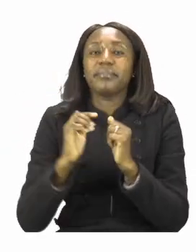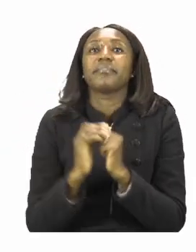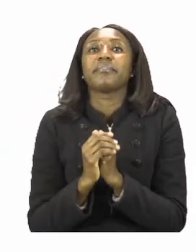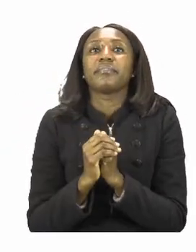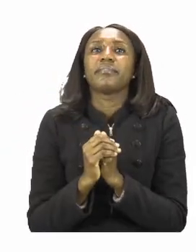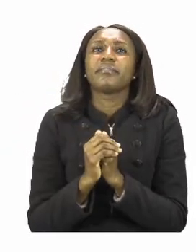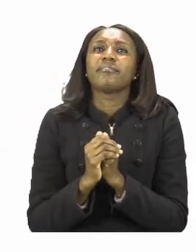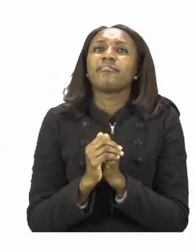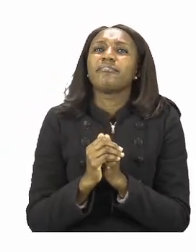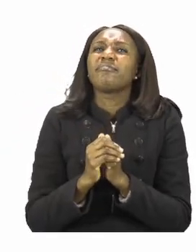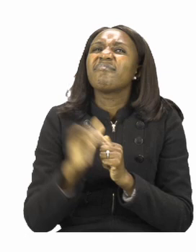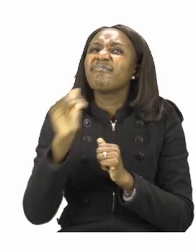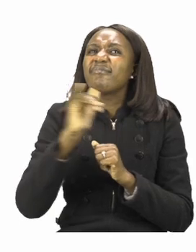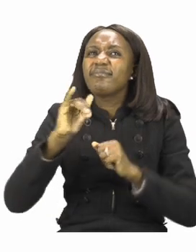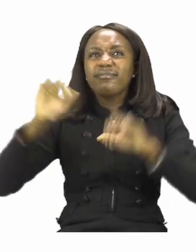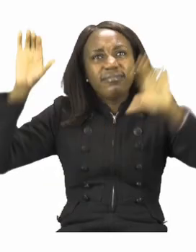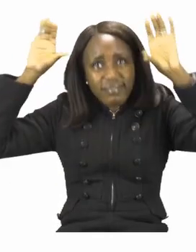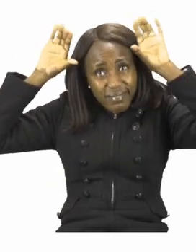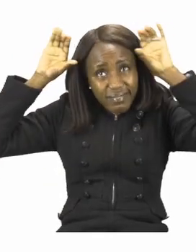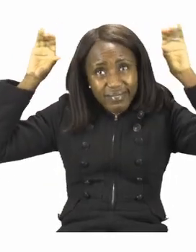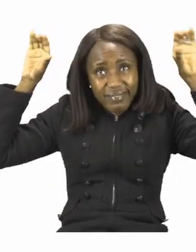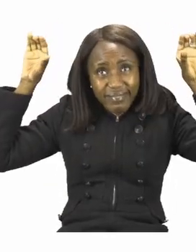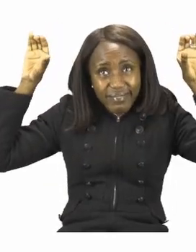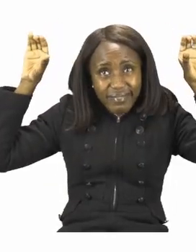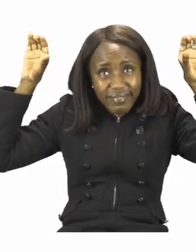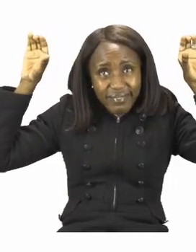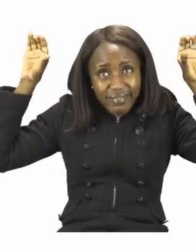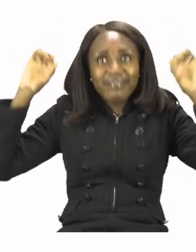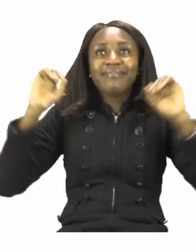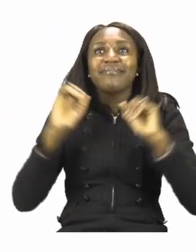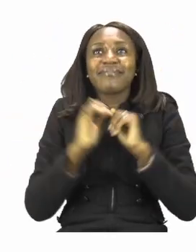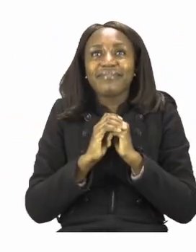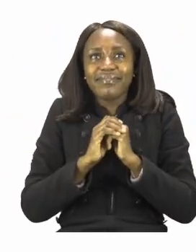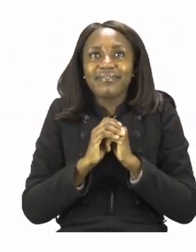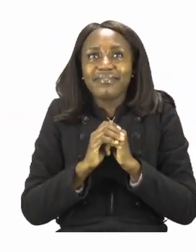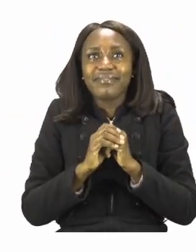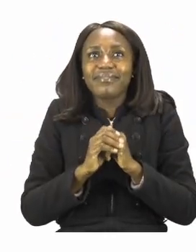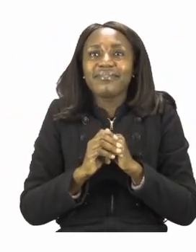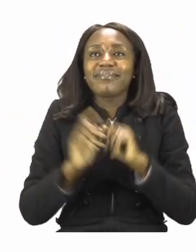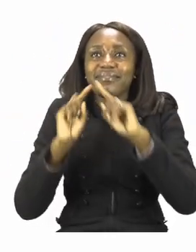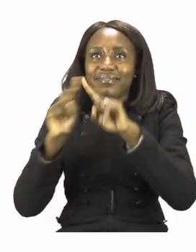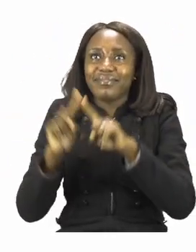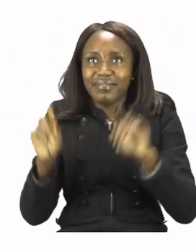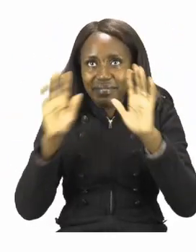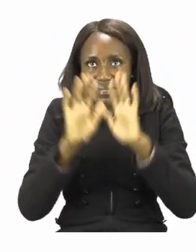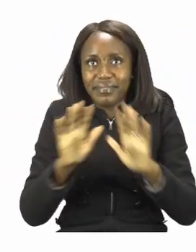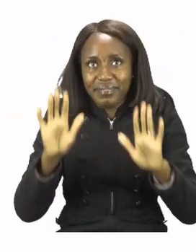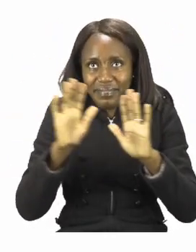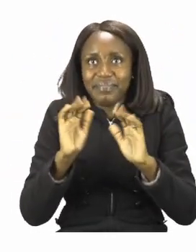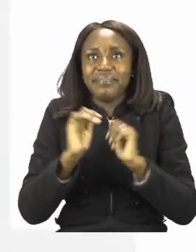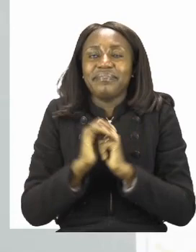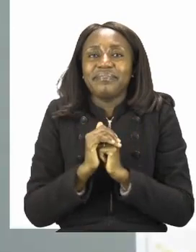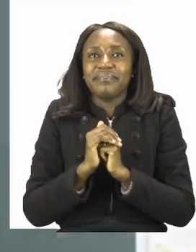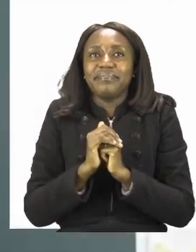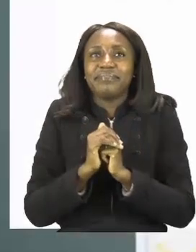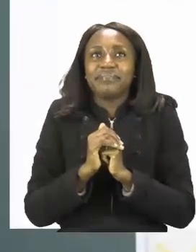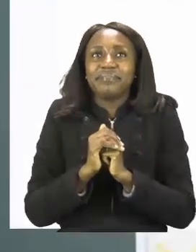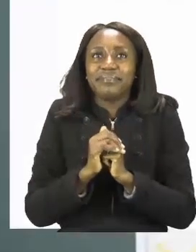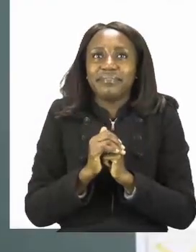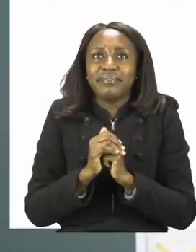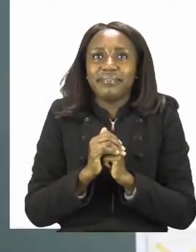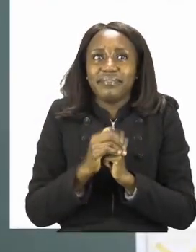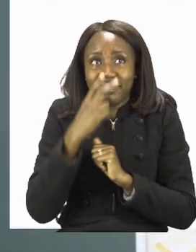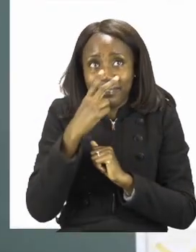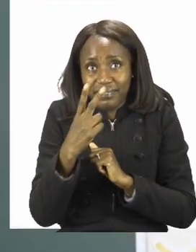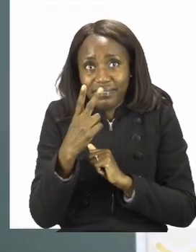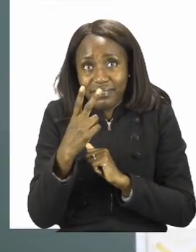Namibia. We're going to use different colors and make different patterns. So let's take a look at the classroom and see